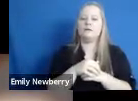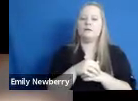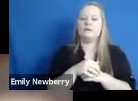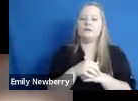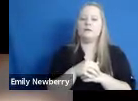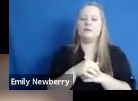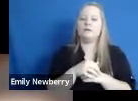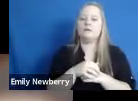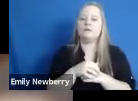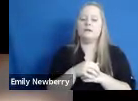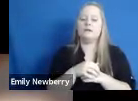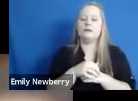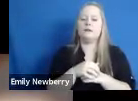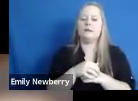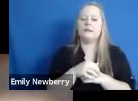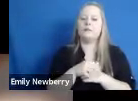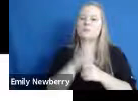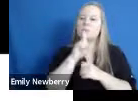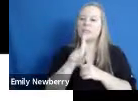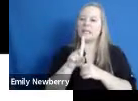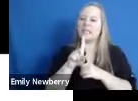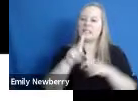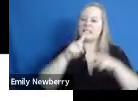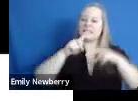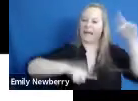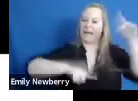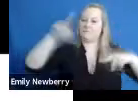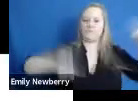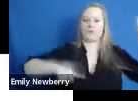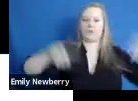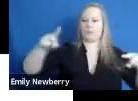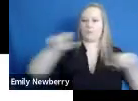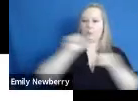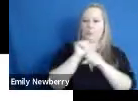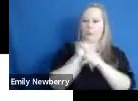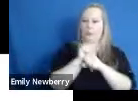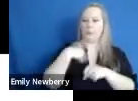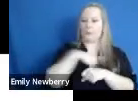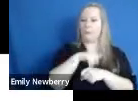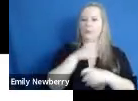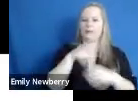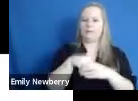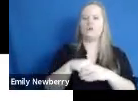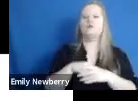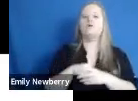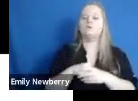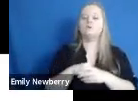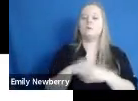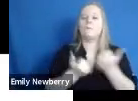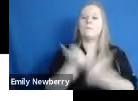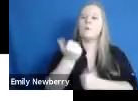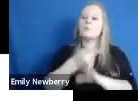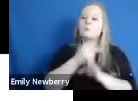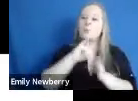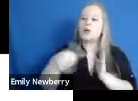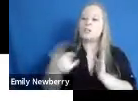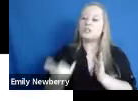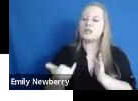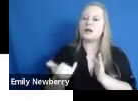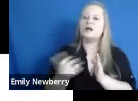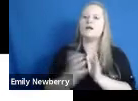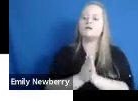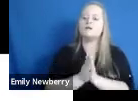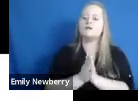very diverse portfolio that we have here. Most of our projects a lot of our projects